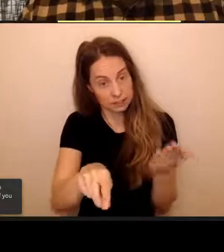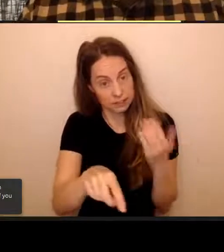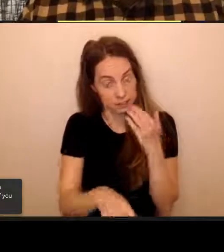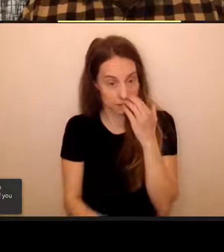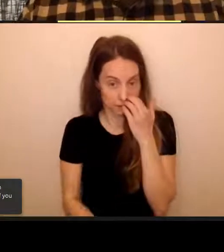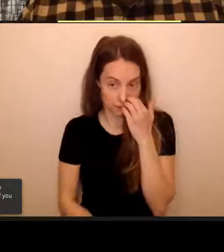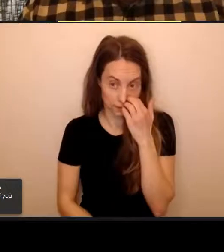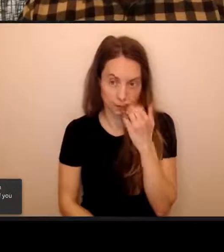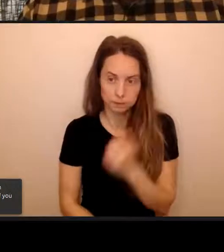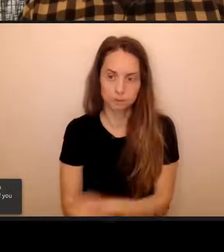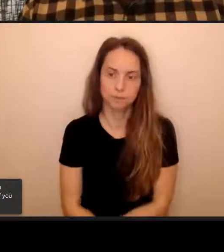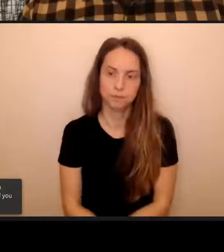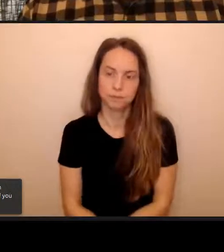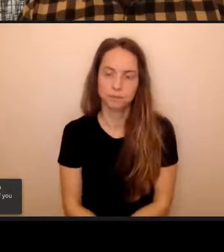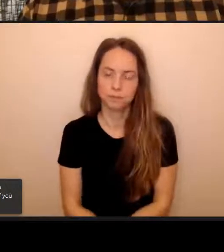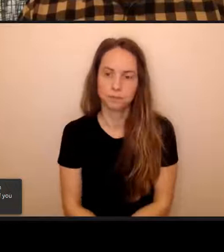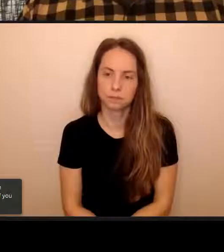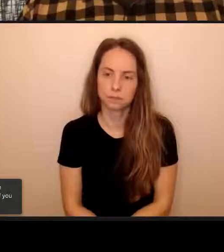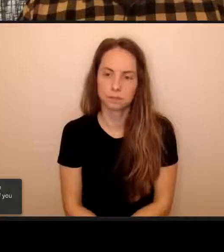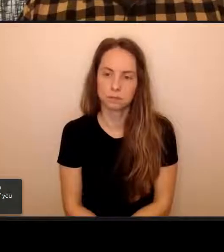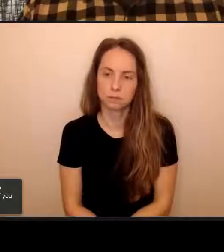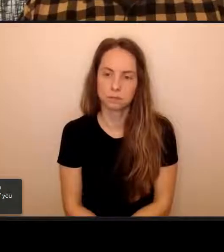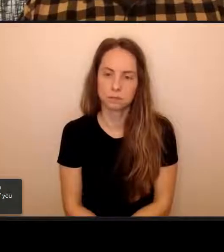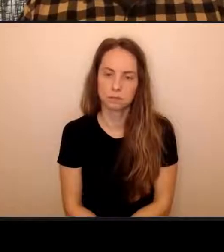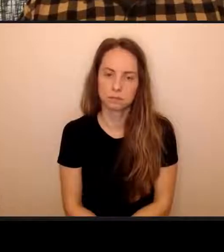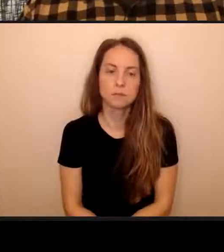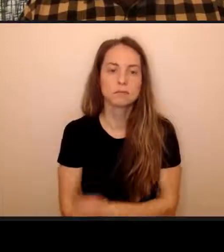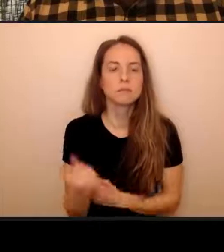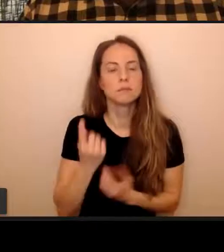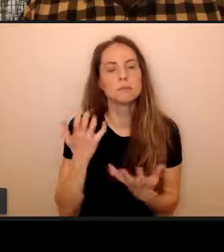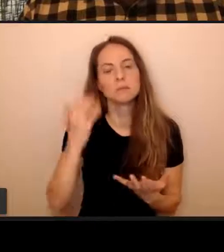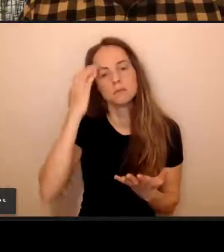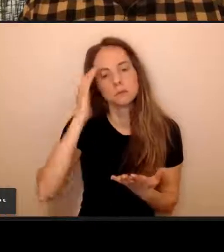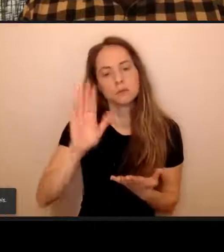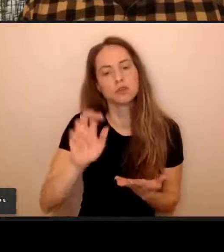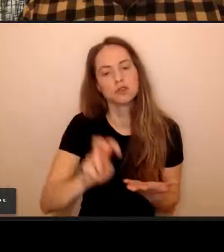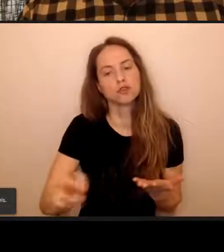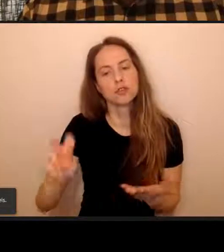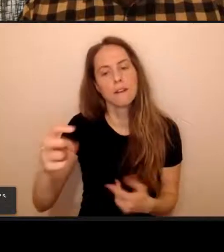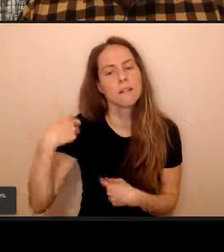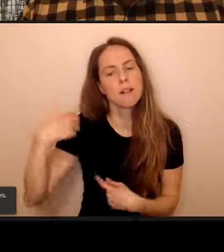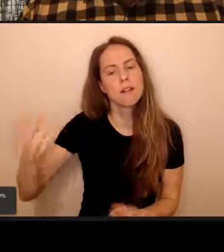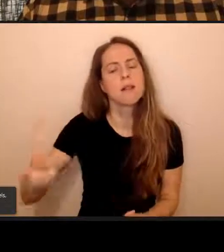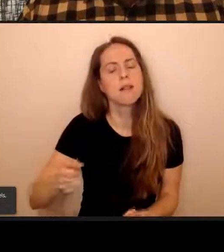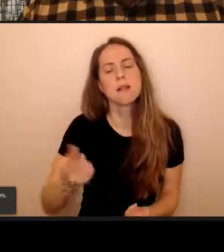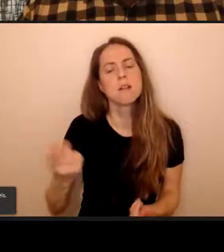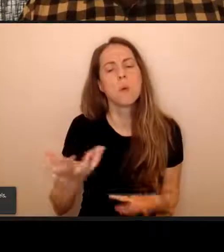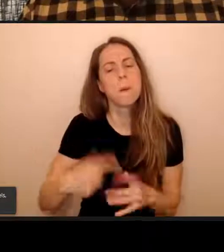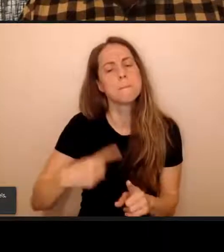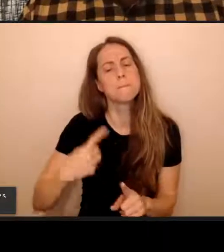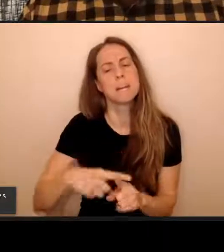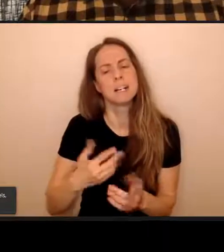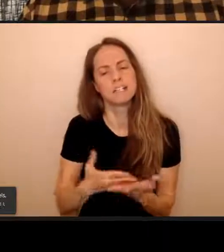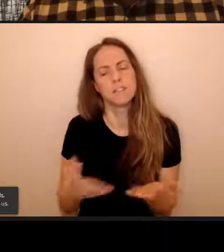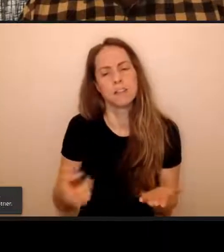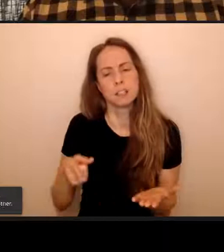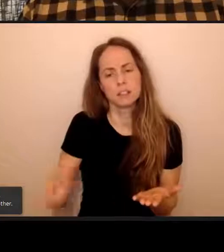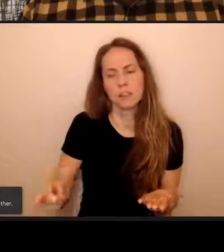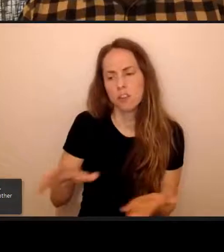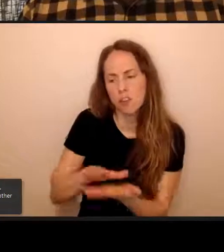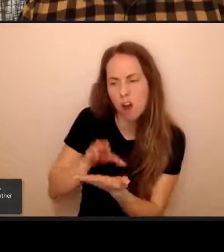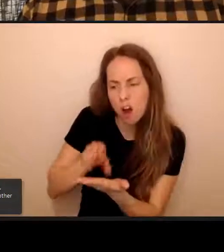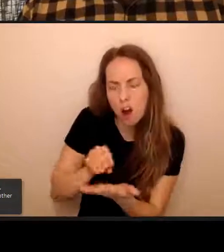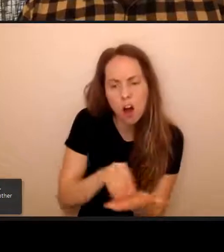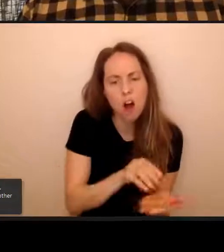Yes. So someone wants to know, in your travels, what positive things have you taken from other countries